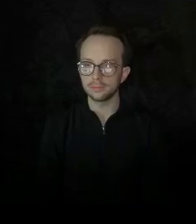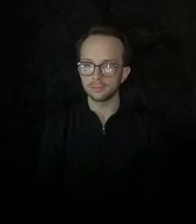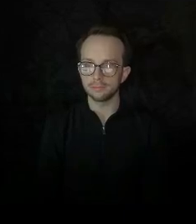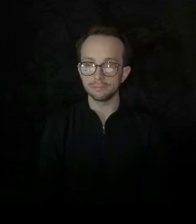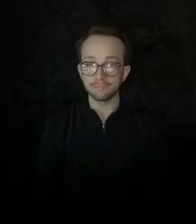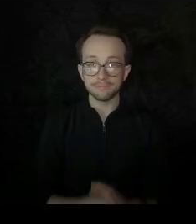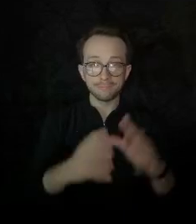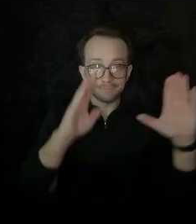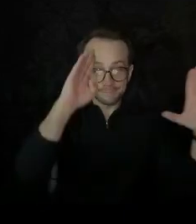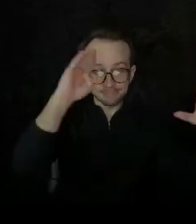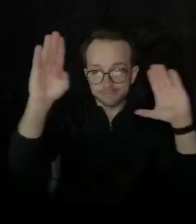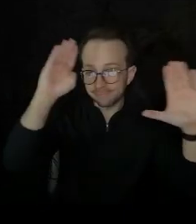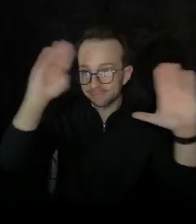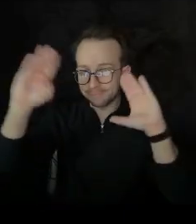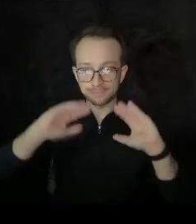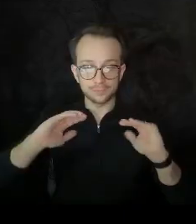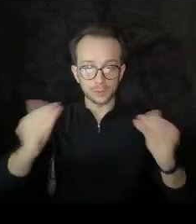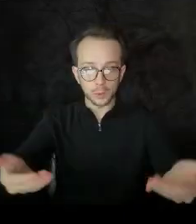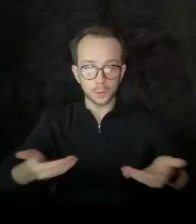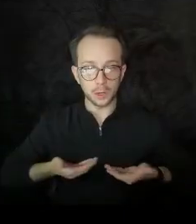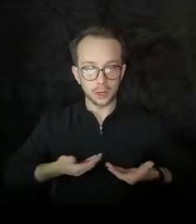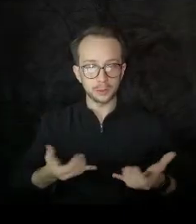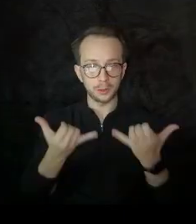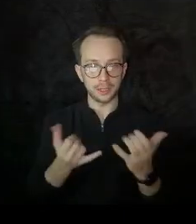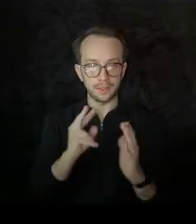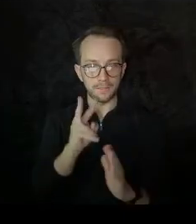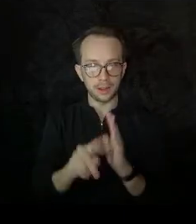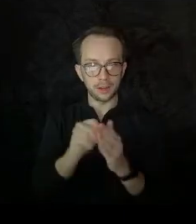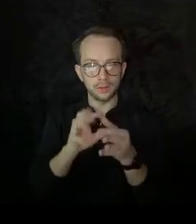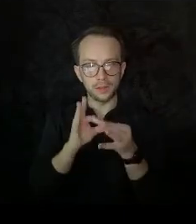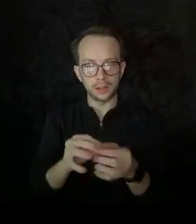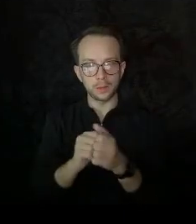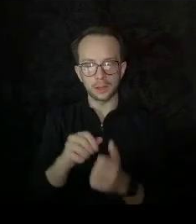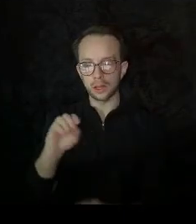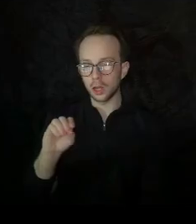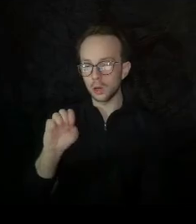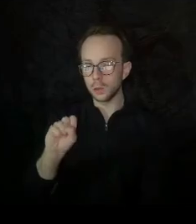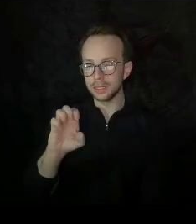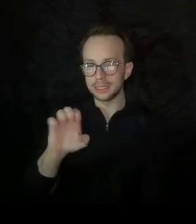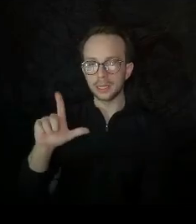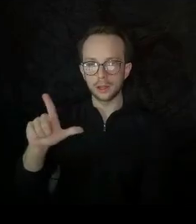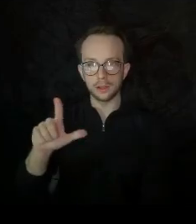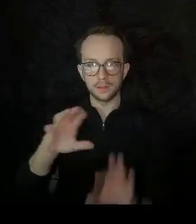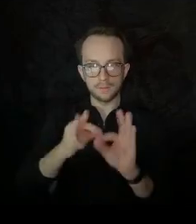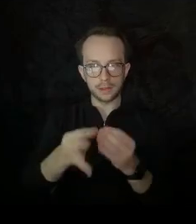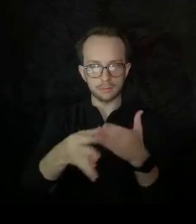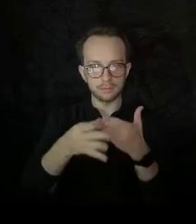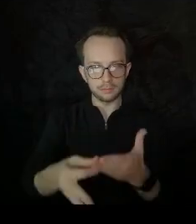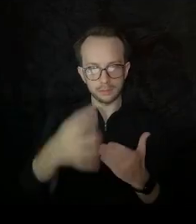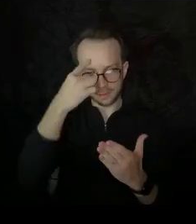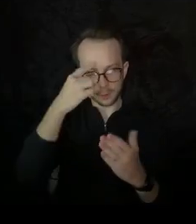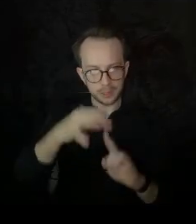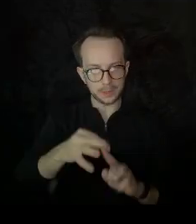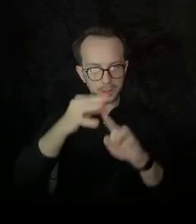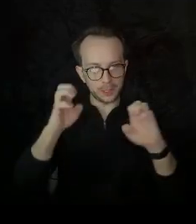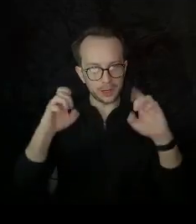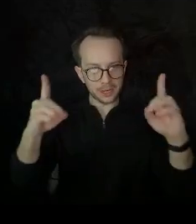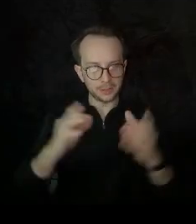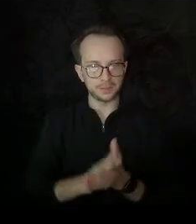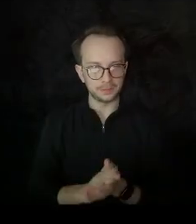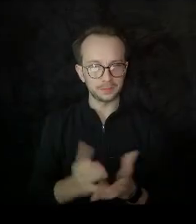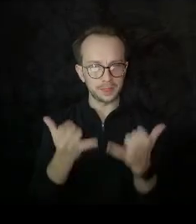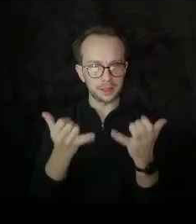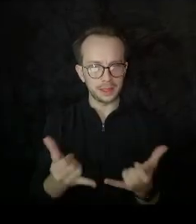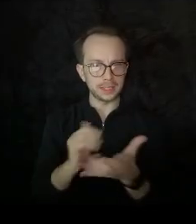Hello, and welcome to this episode of the OSEAL Family Guide to Special Education. This series is here to help